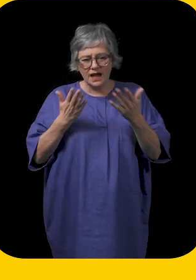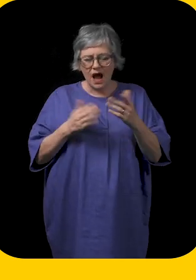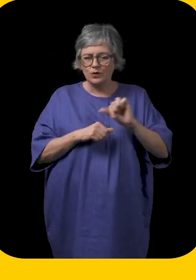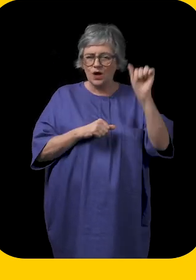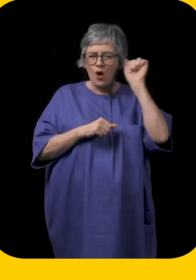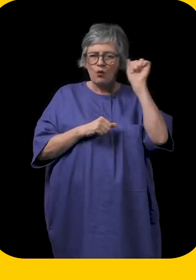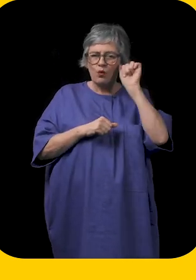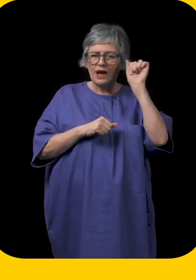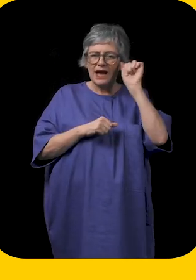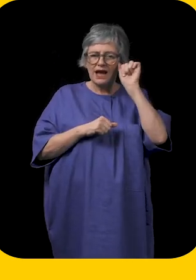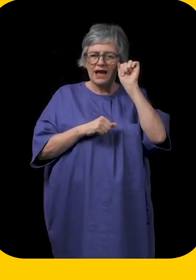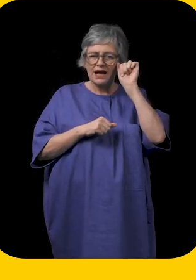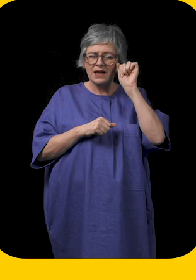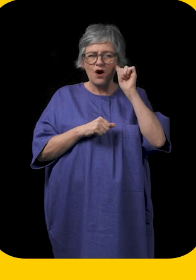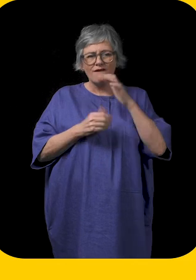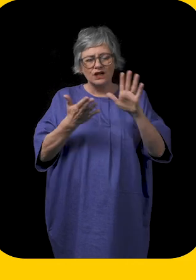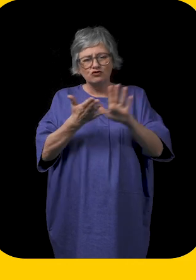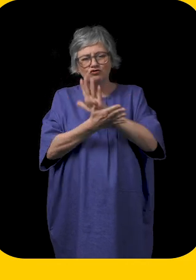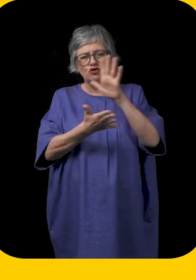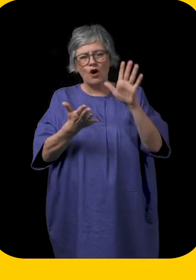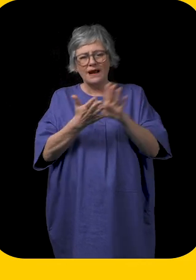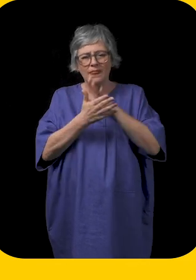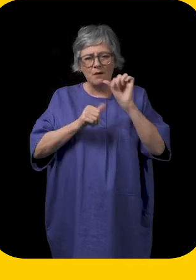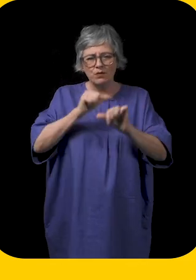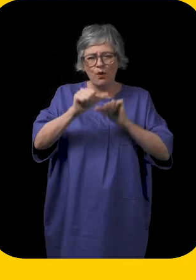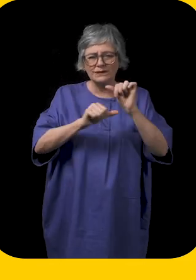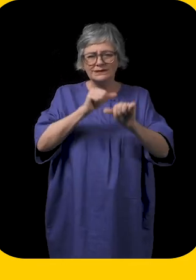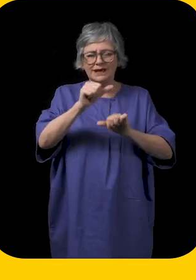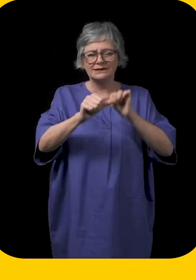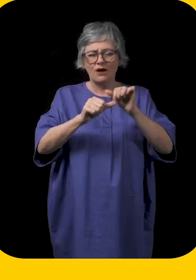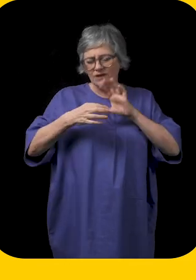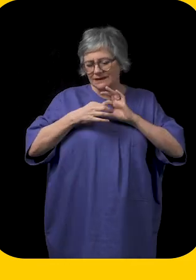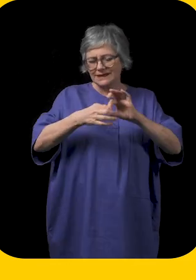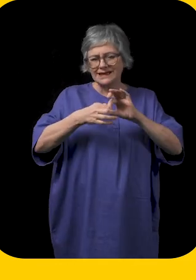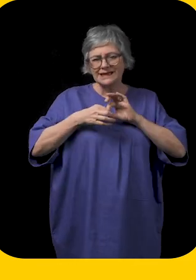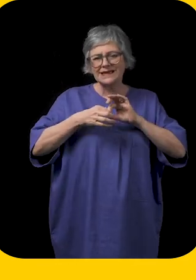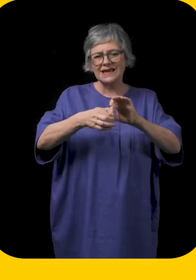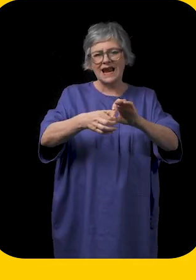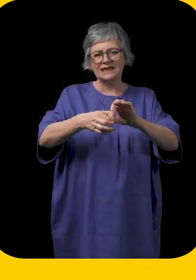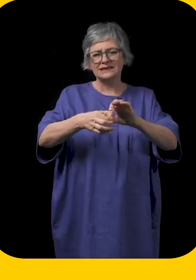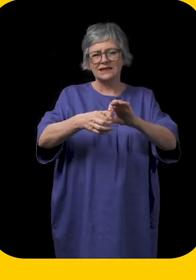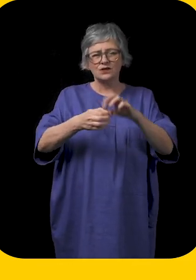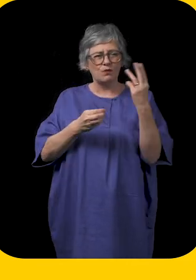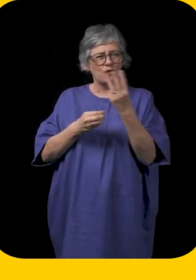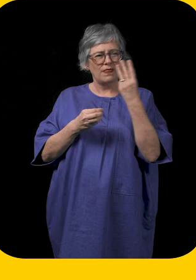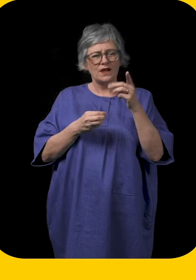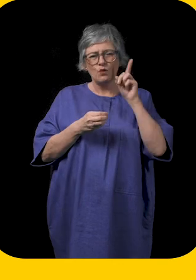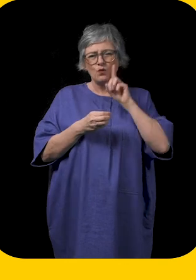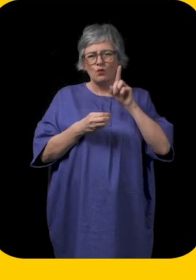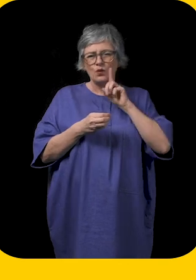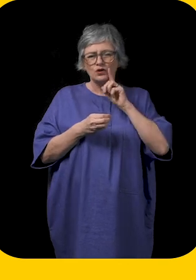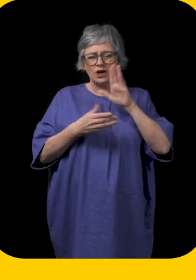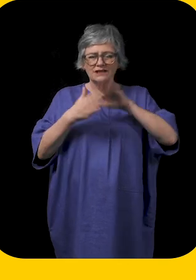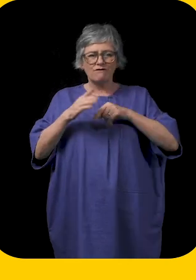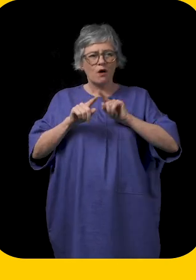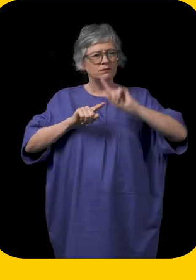I was very much aware of and enjoying this process of connecting these three Muslim women